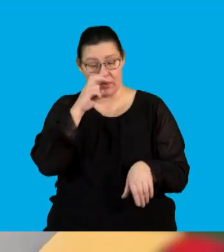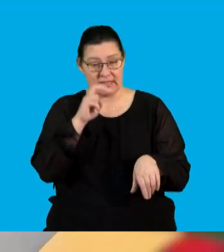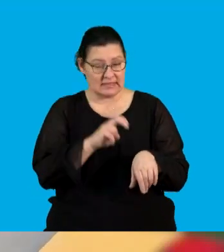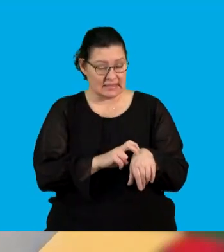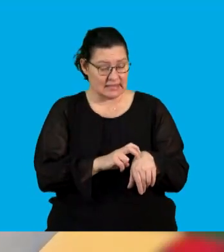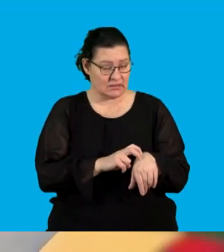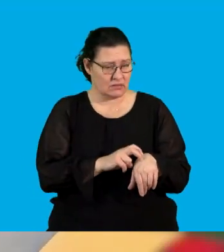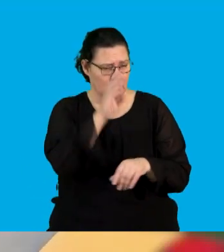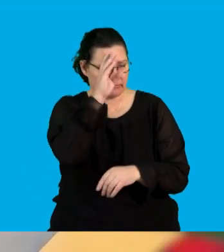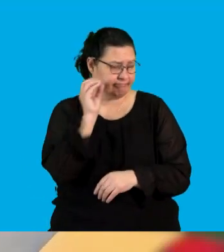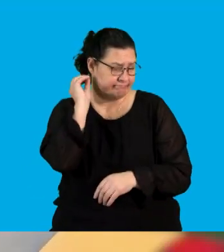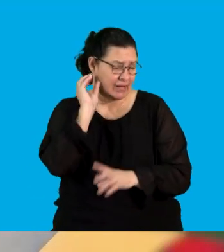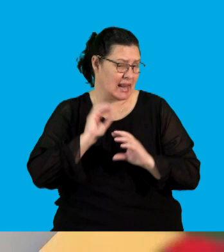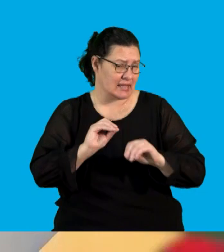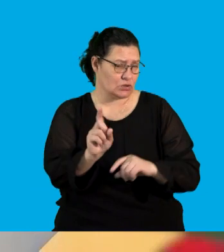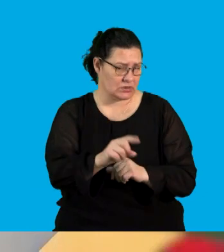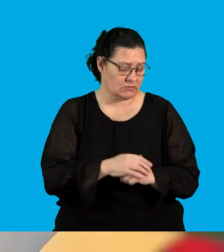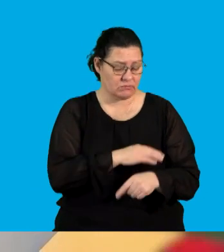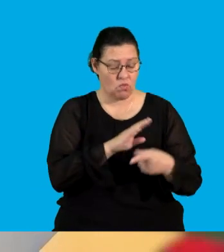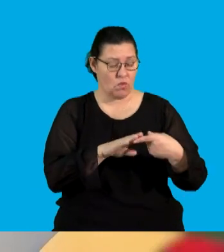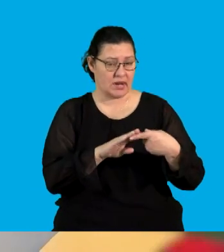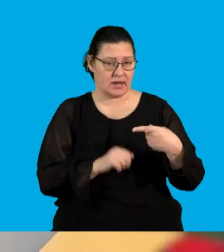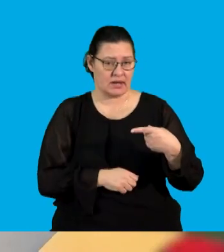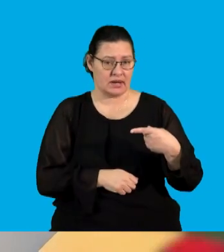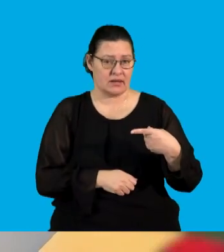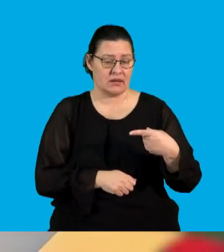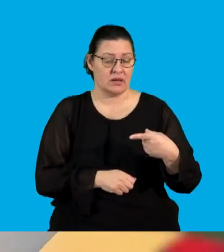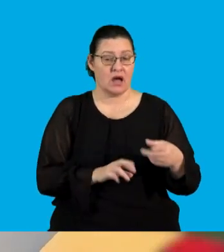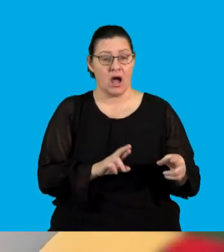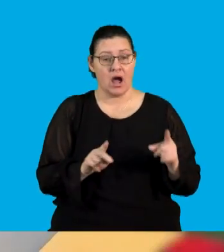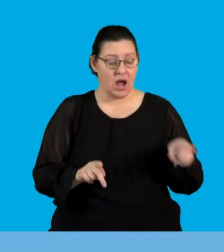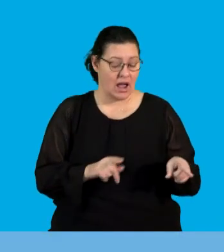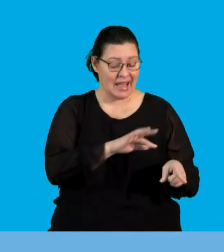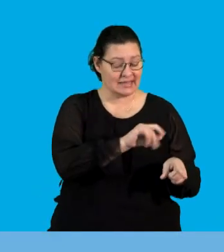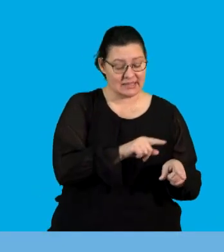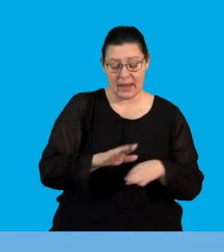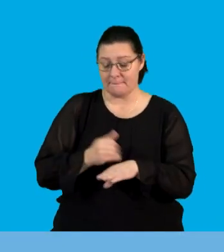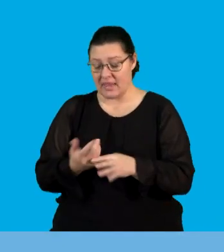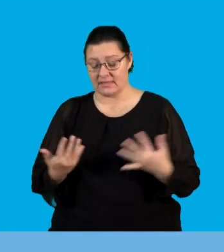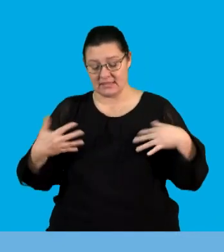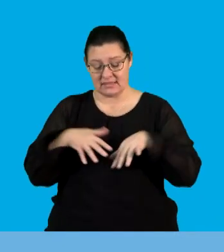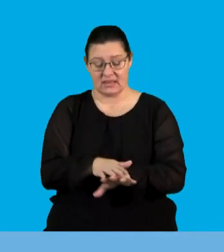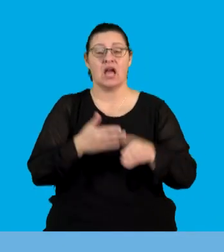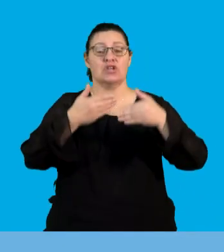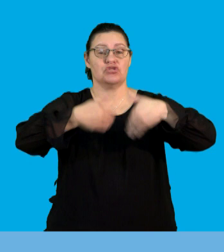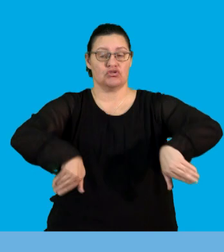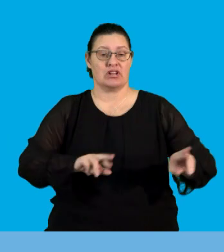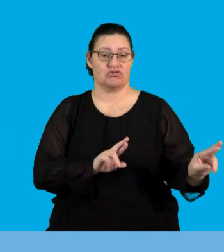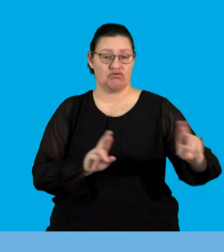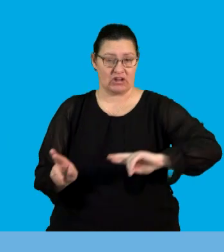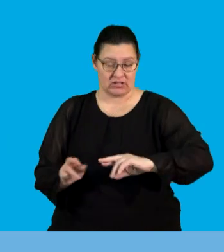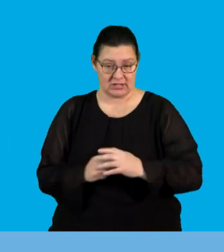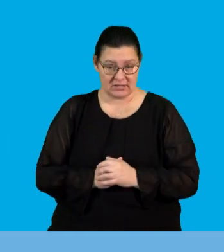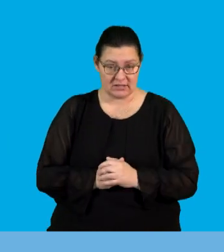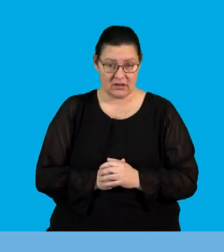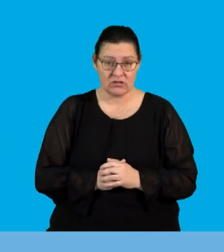I need you to take away from this lesson is the following things. That number one, reactions between acid and base is called